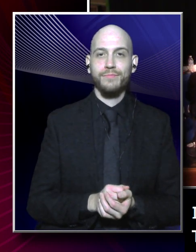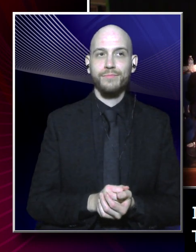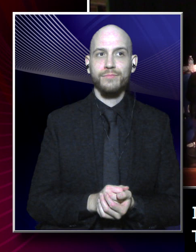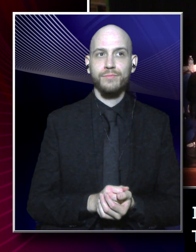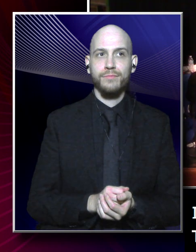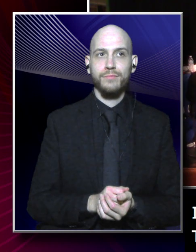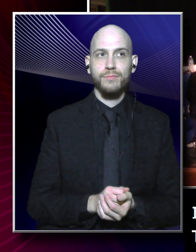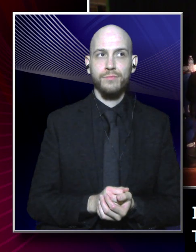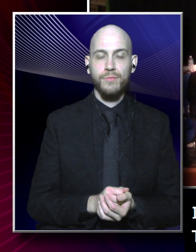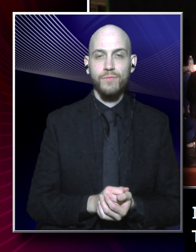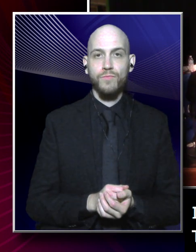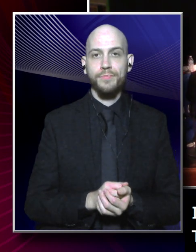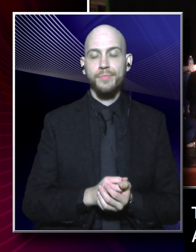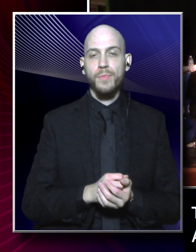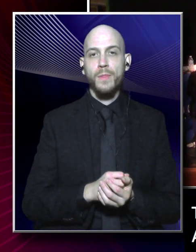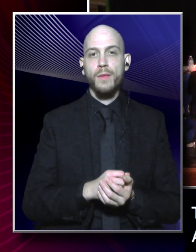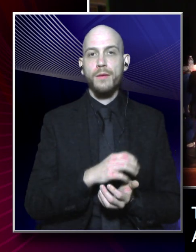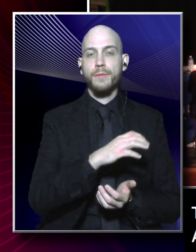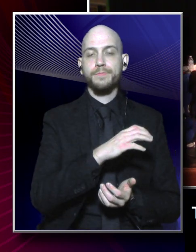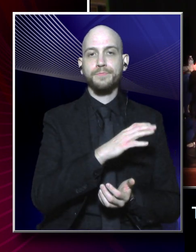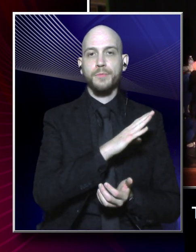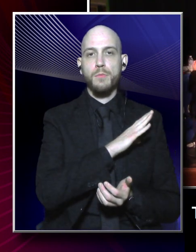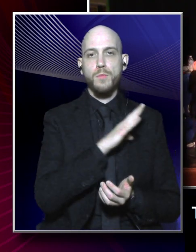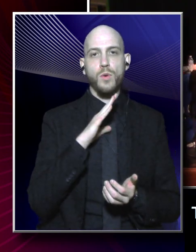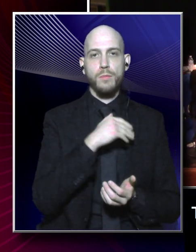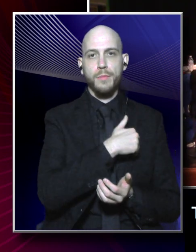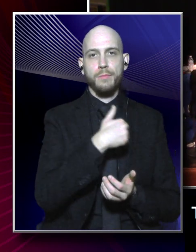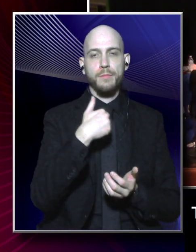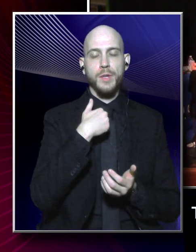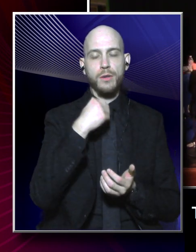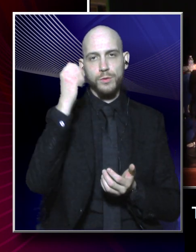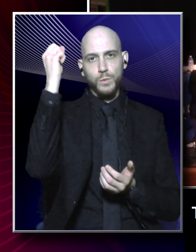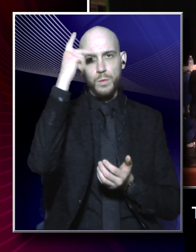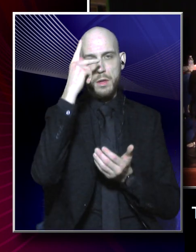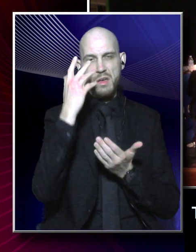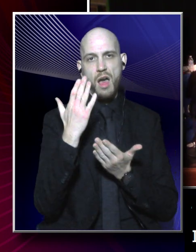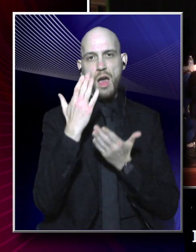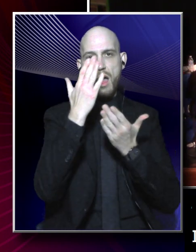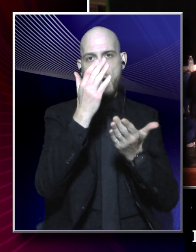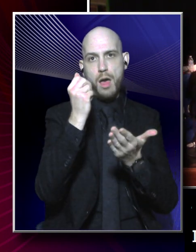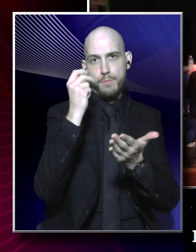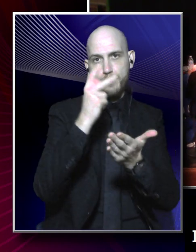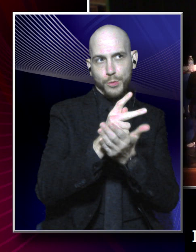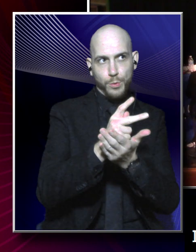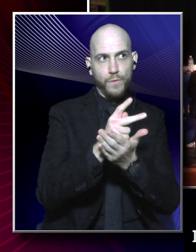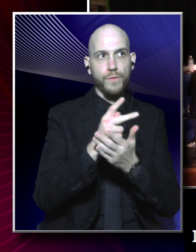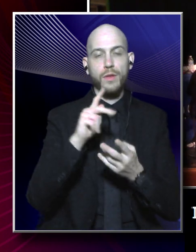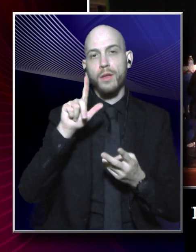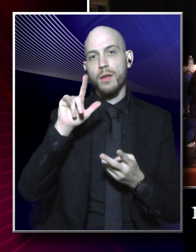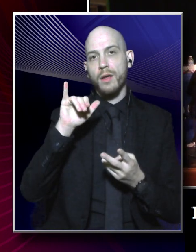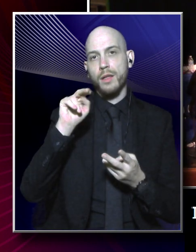I move to approve the consent agenda items as read. I second.